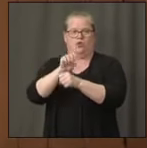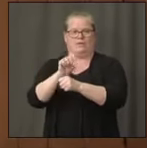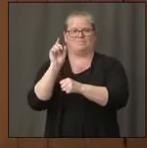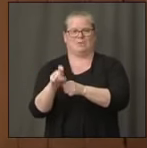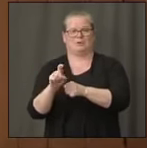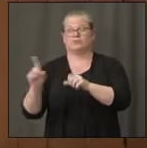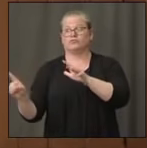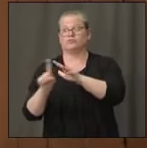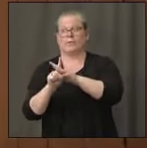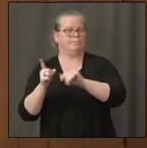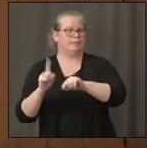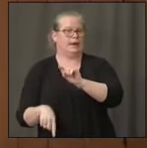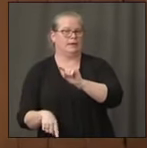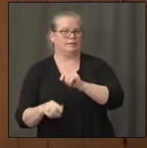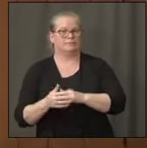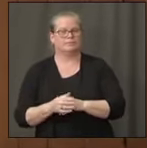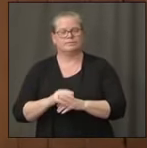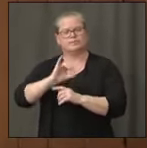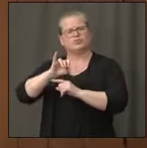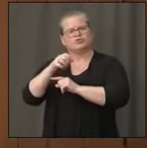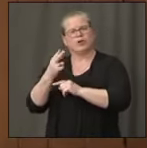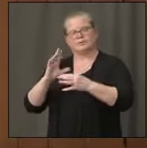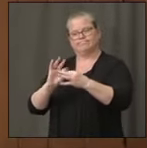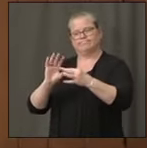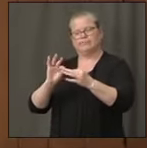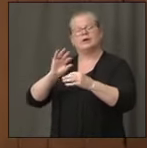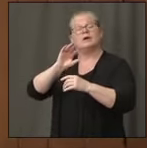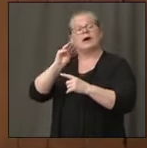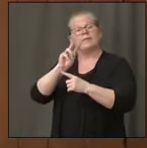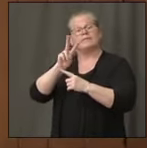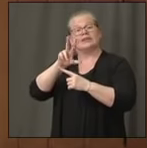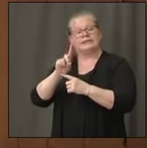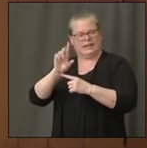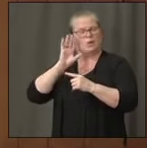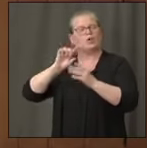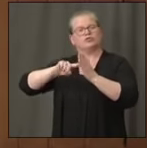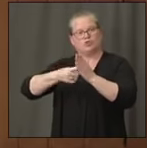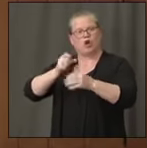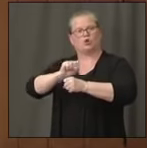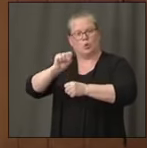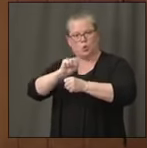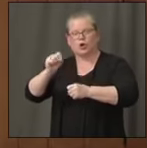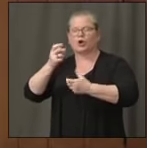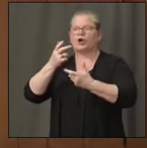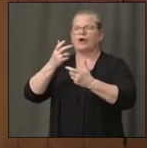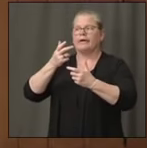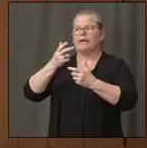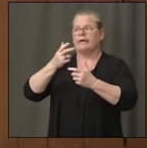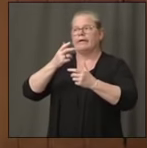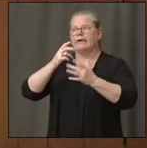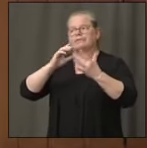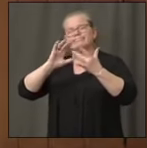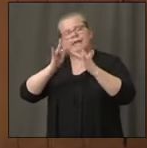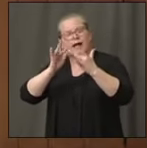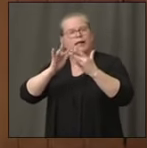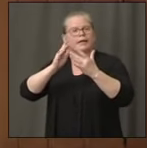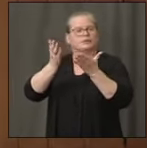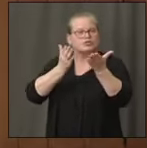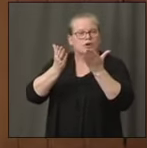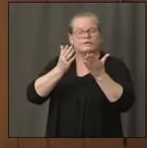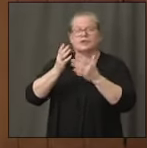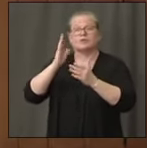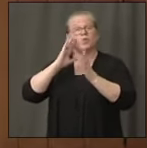bringing additional services online next week. So starting to phase back in road tests, the knowledge tests have been continuing in a more